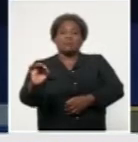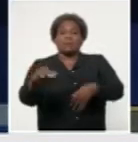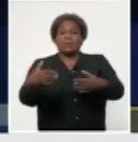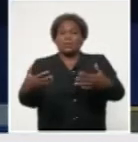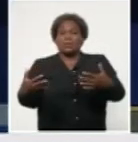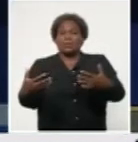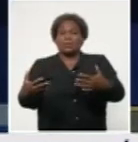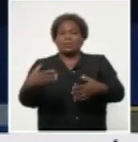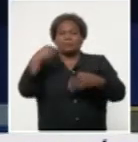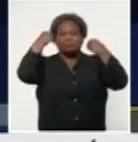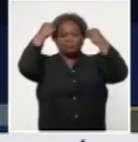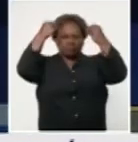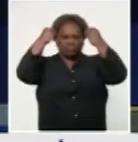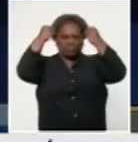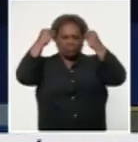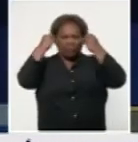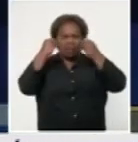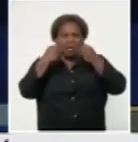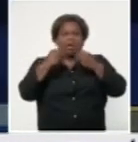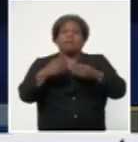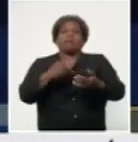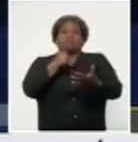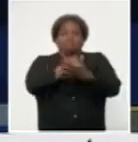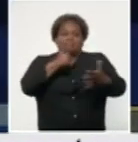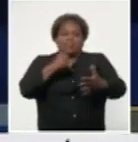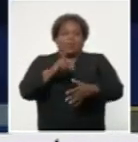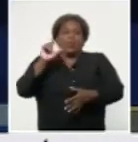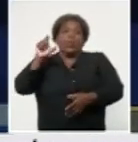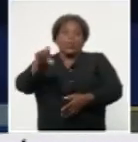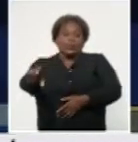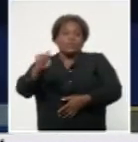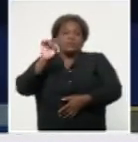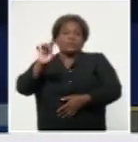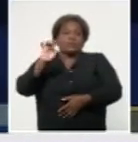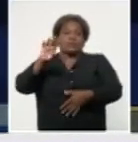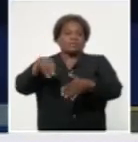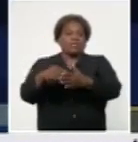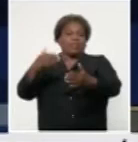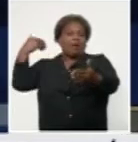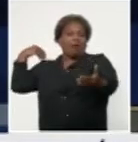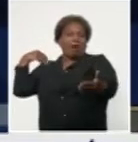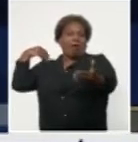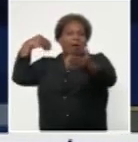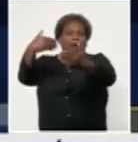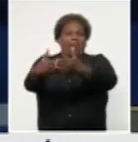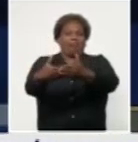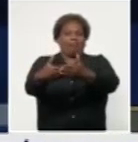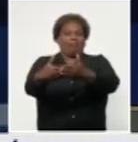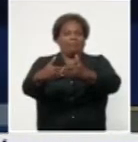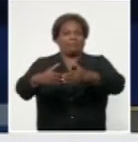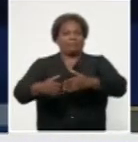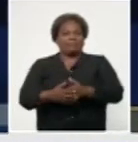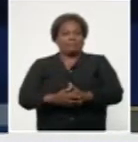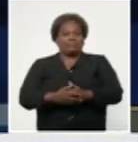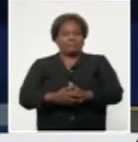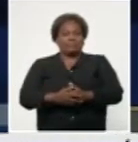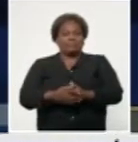60.6% when we take into consideration the behavior of the last 15 days.